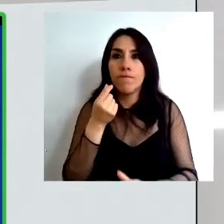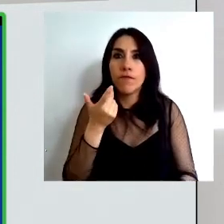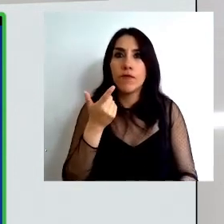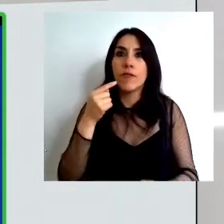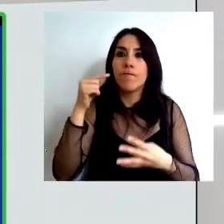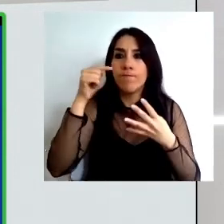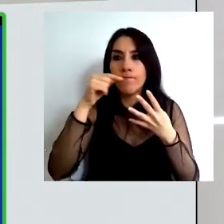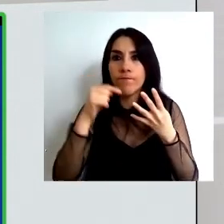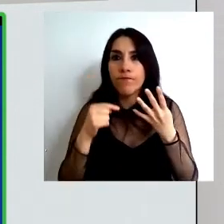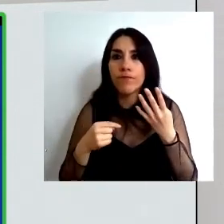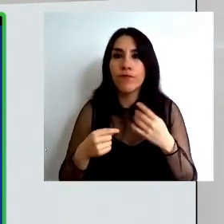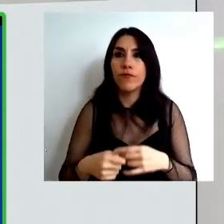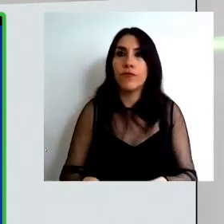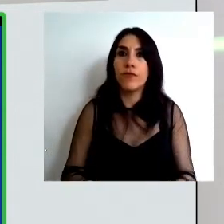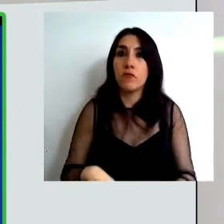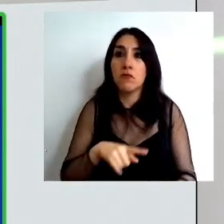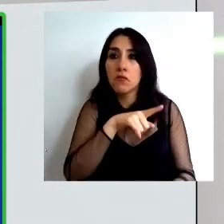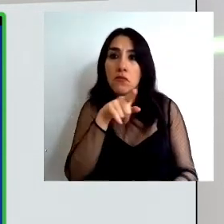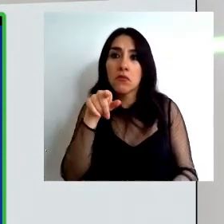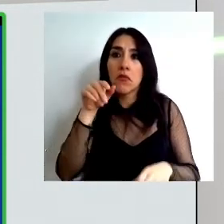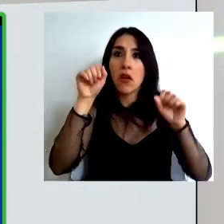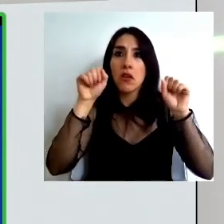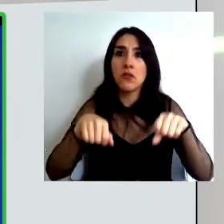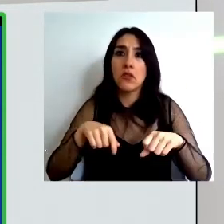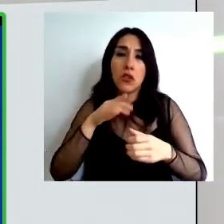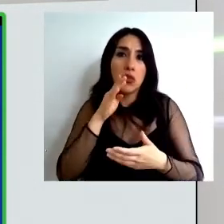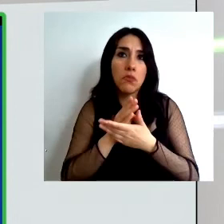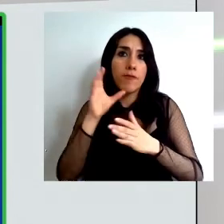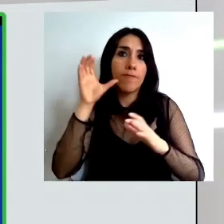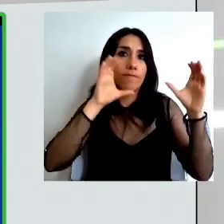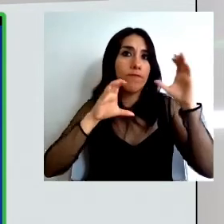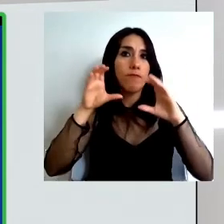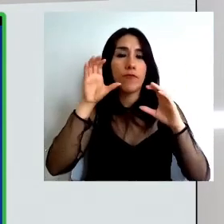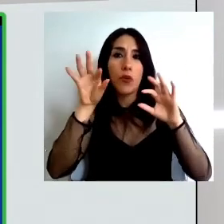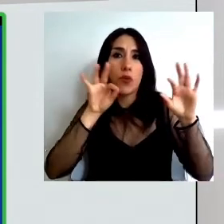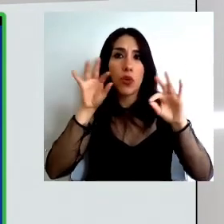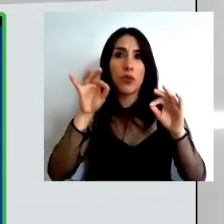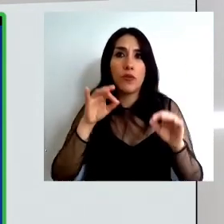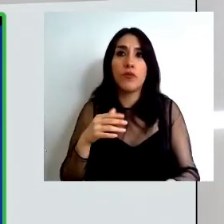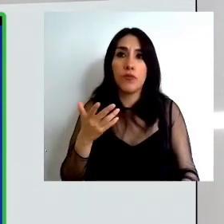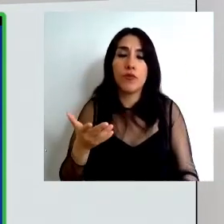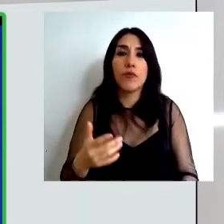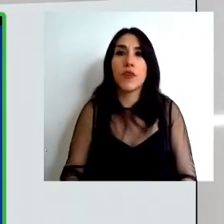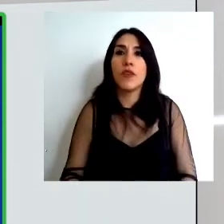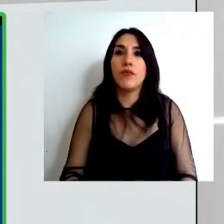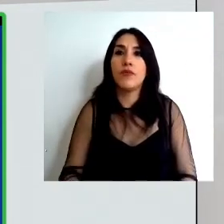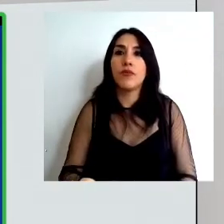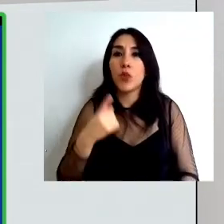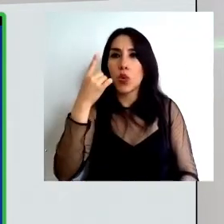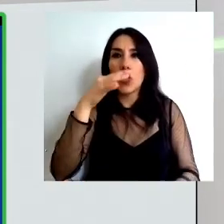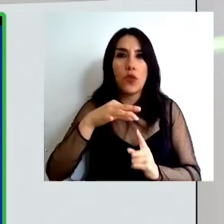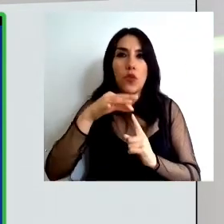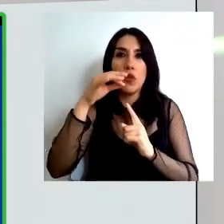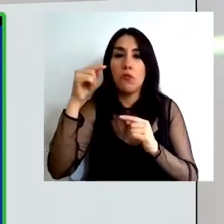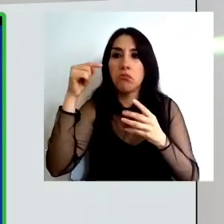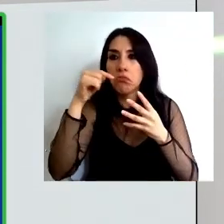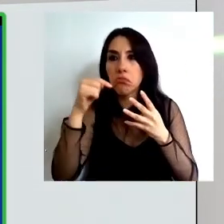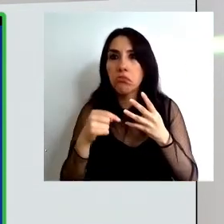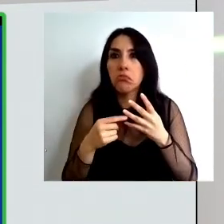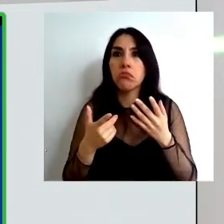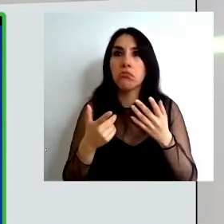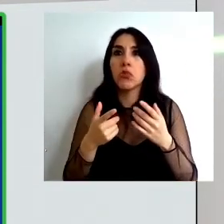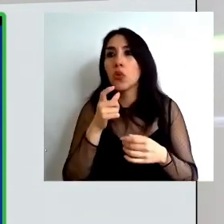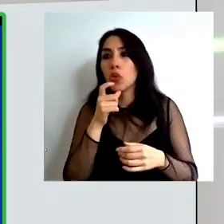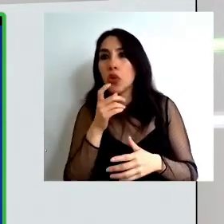find these resources, or you have to have them. And in that case, what